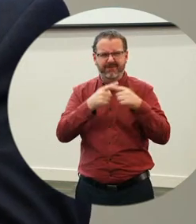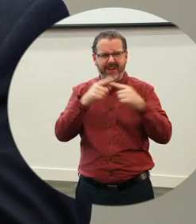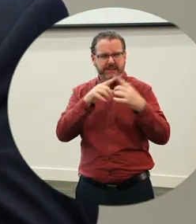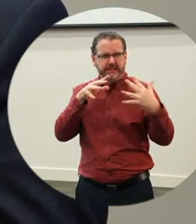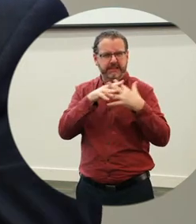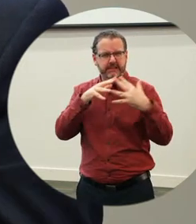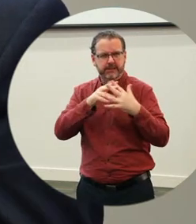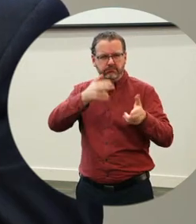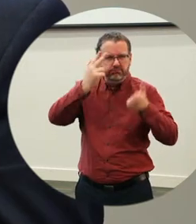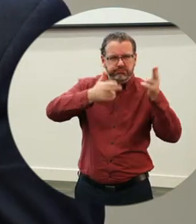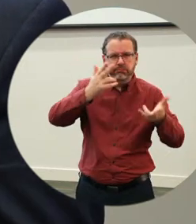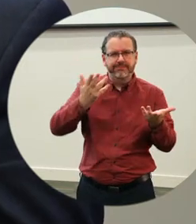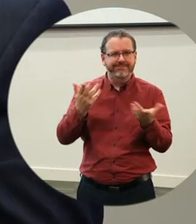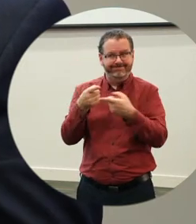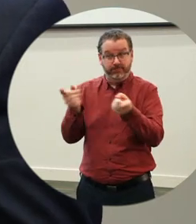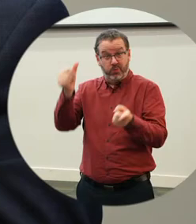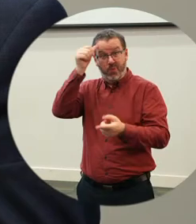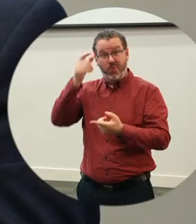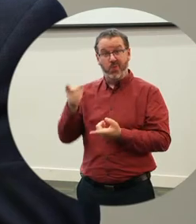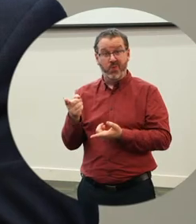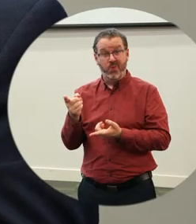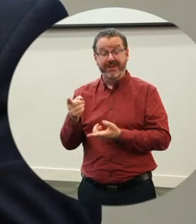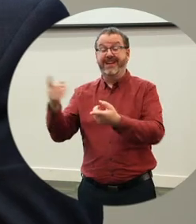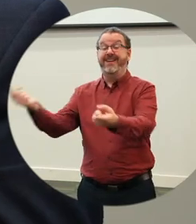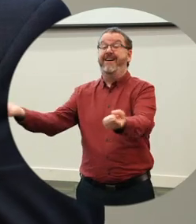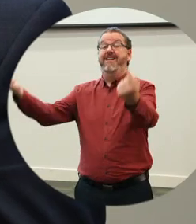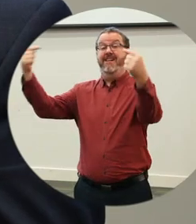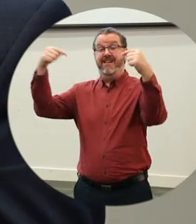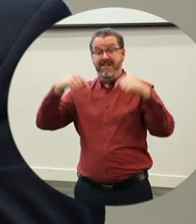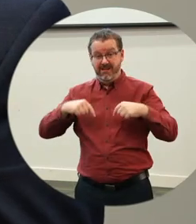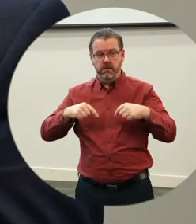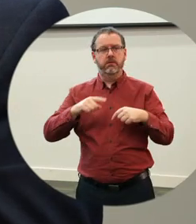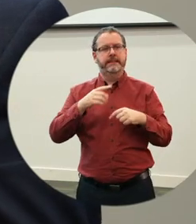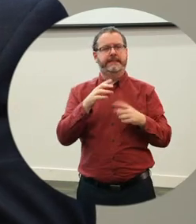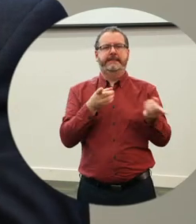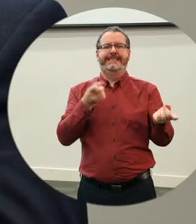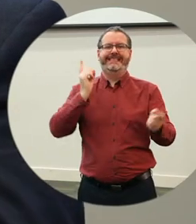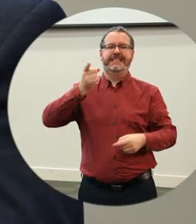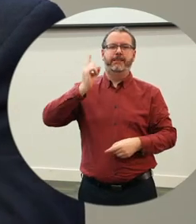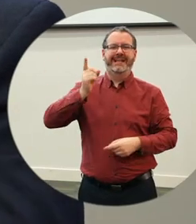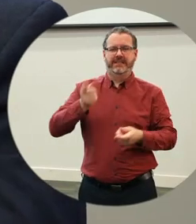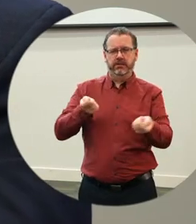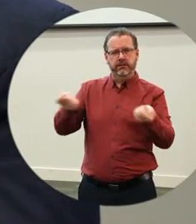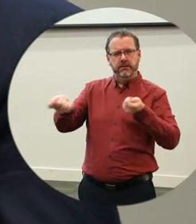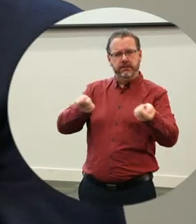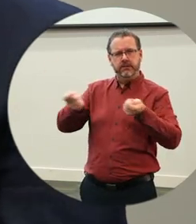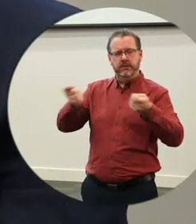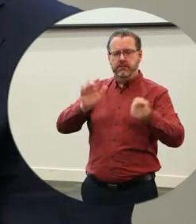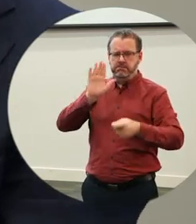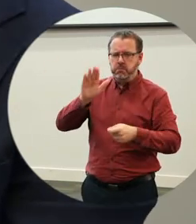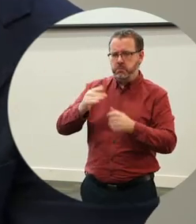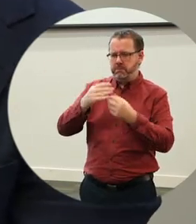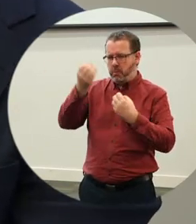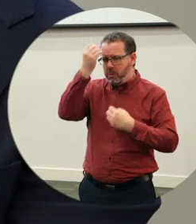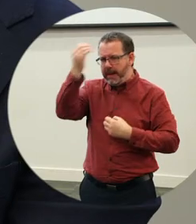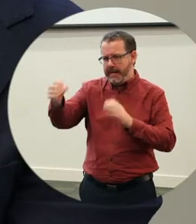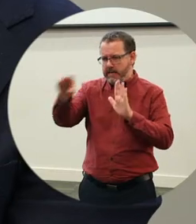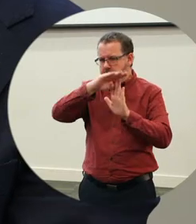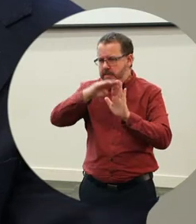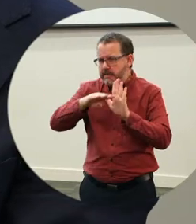They did not like the idea of the discipline that was being imposed upon them in the newly formed police force